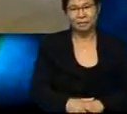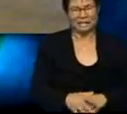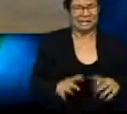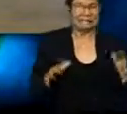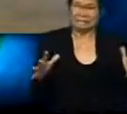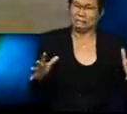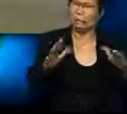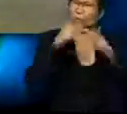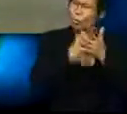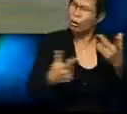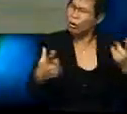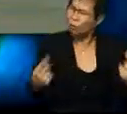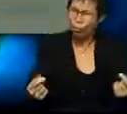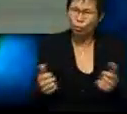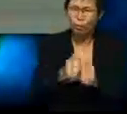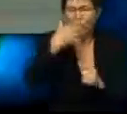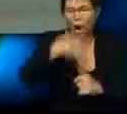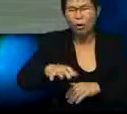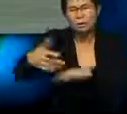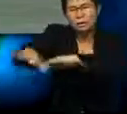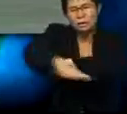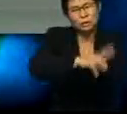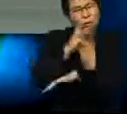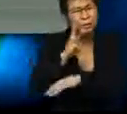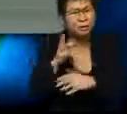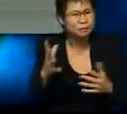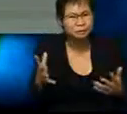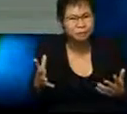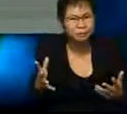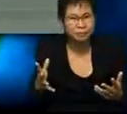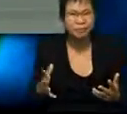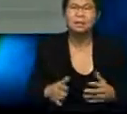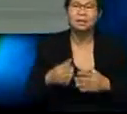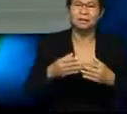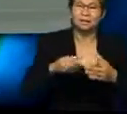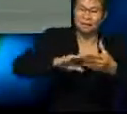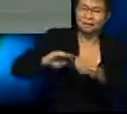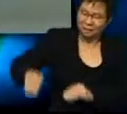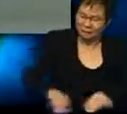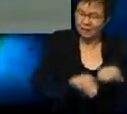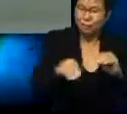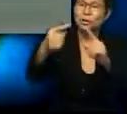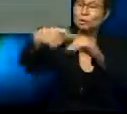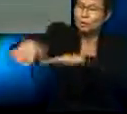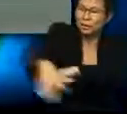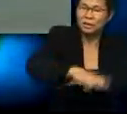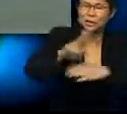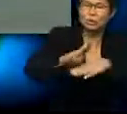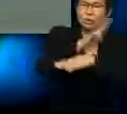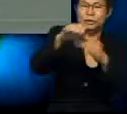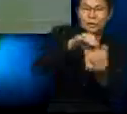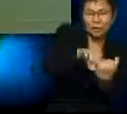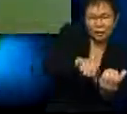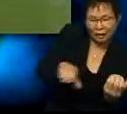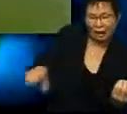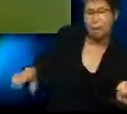Geez, so what do they do with the hot seawater? They send it back to the sea using canals